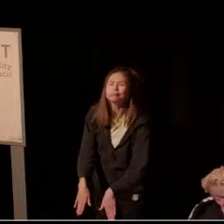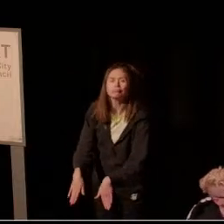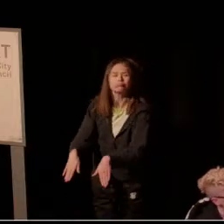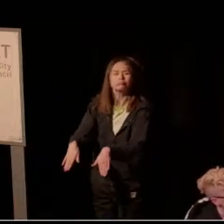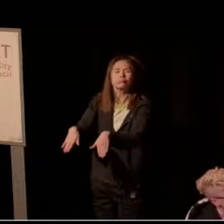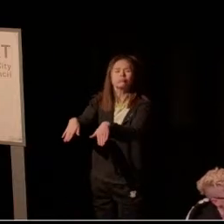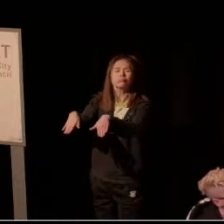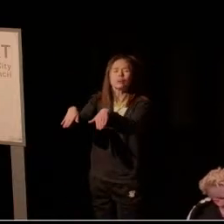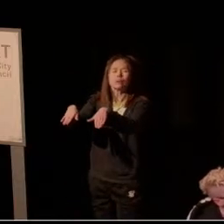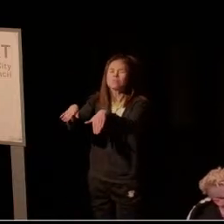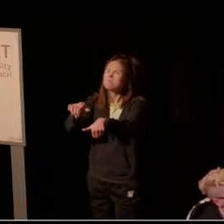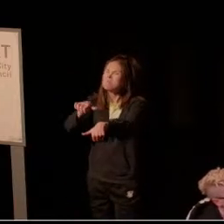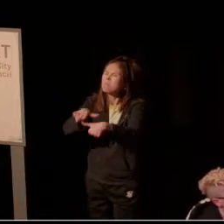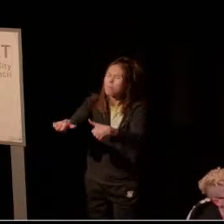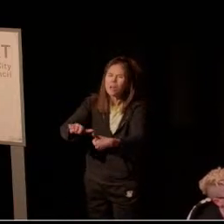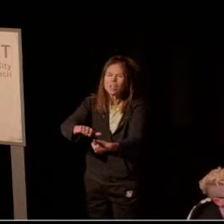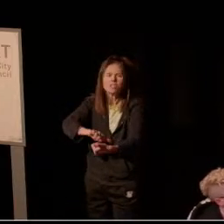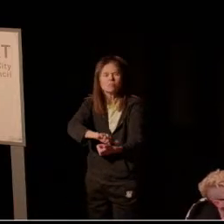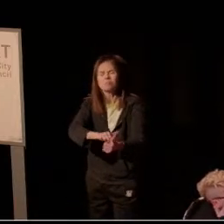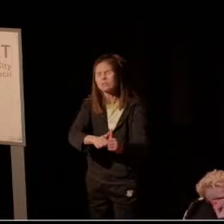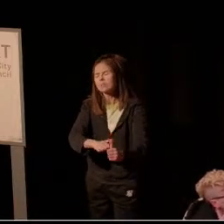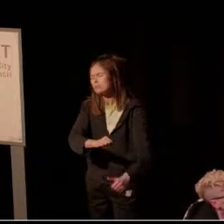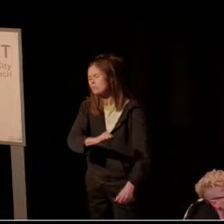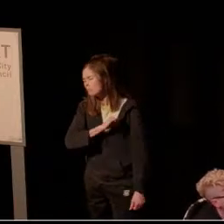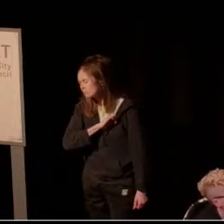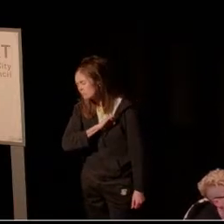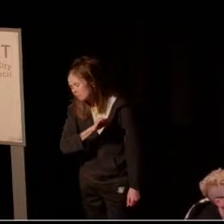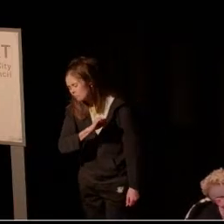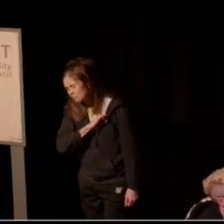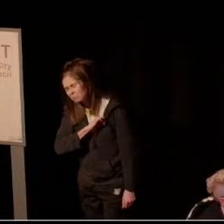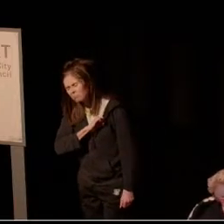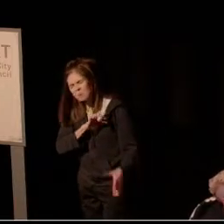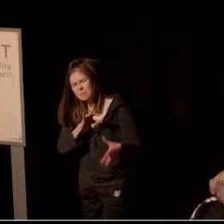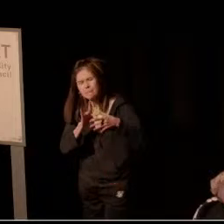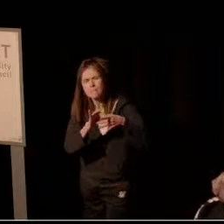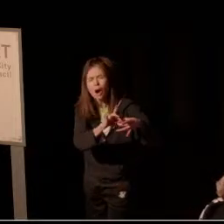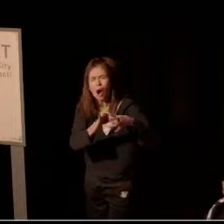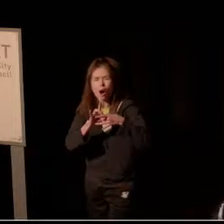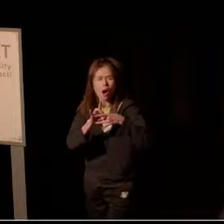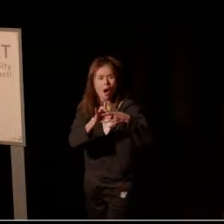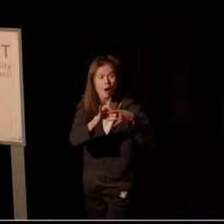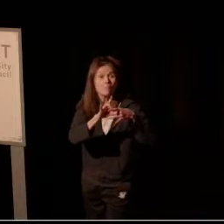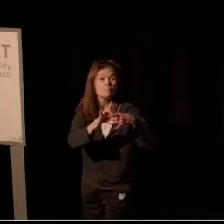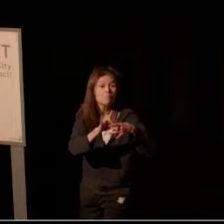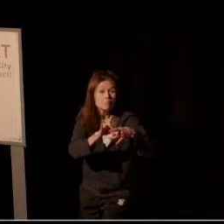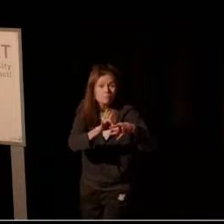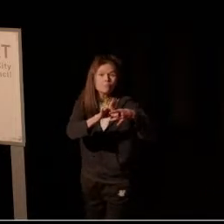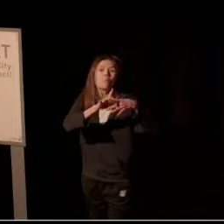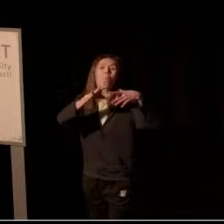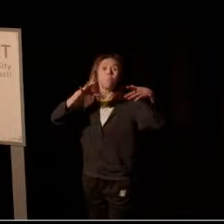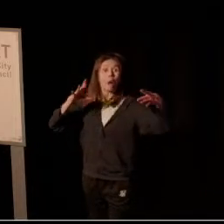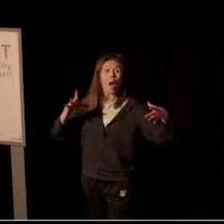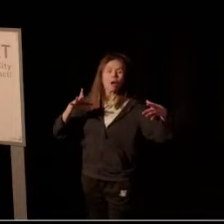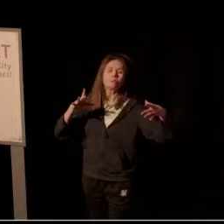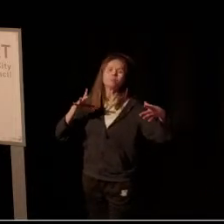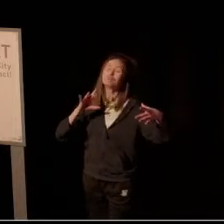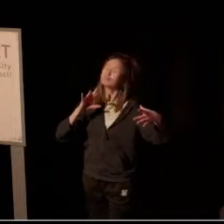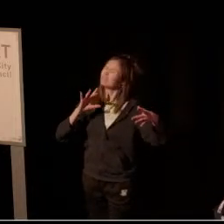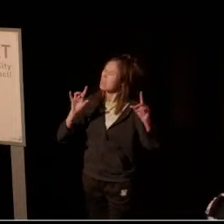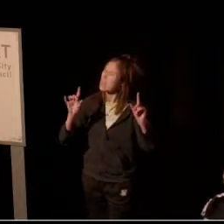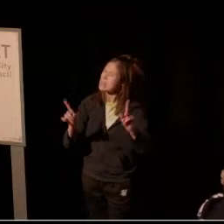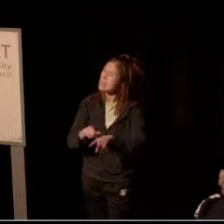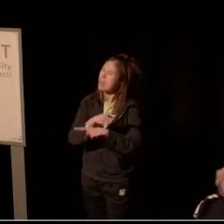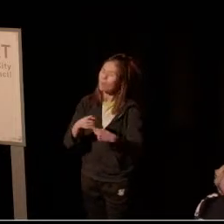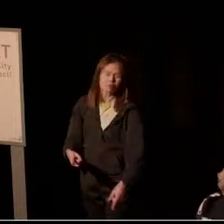and such an affection took root between them then, it cannot help but flourish now, and the heavens continue their love.